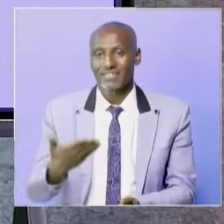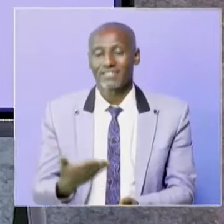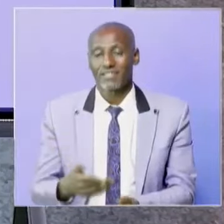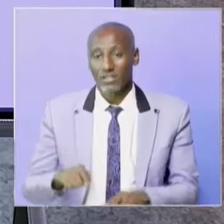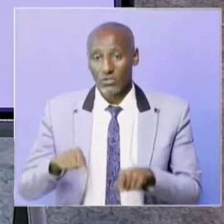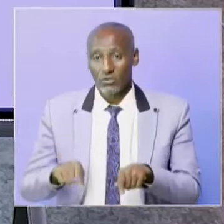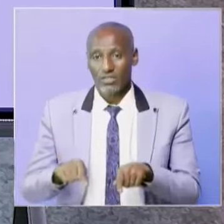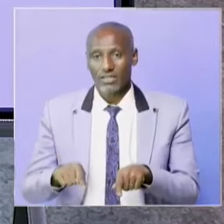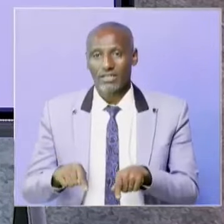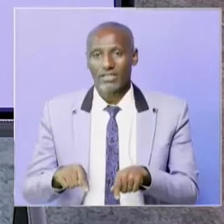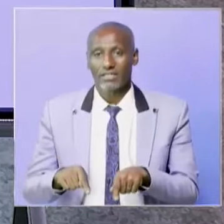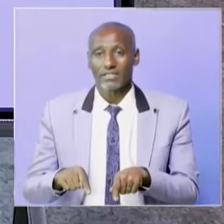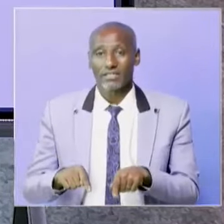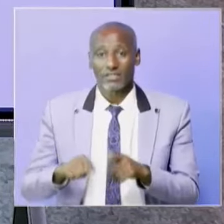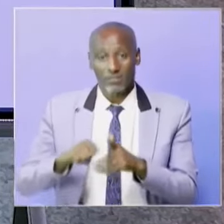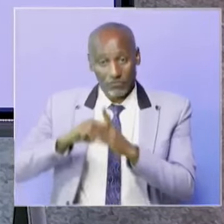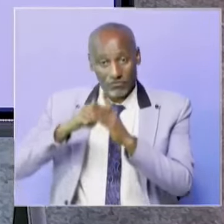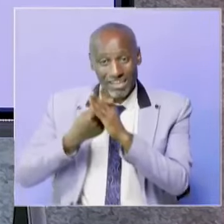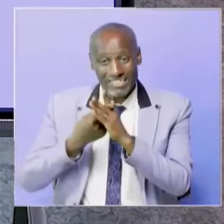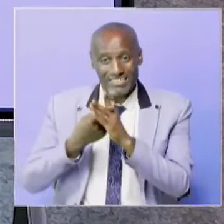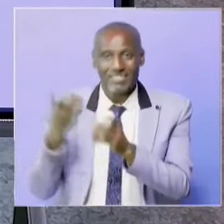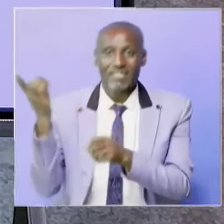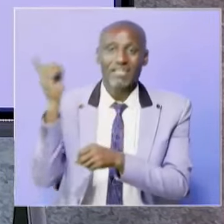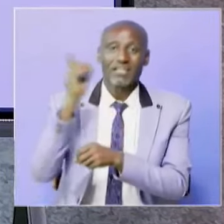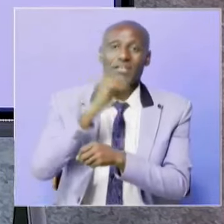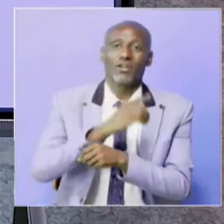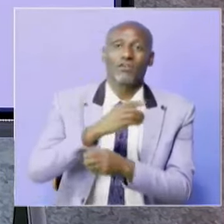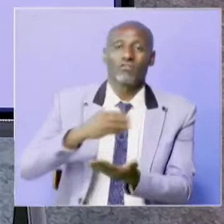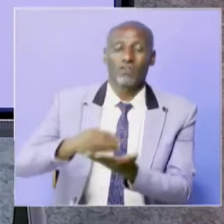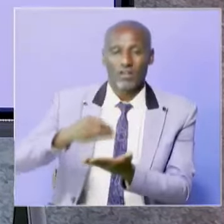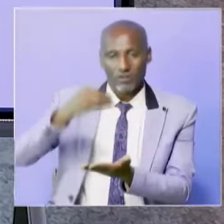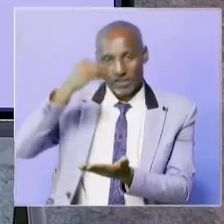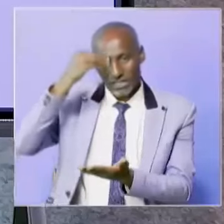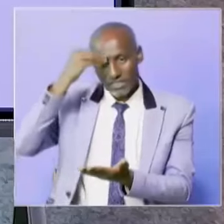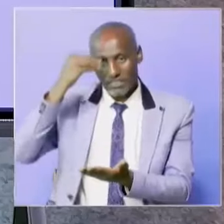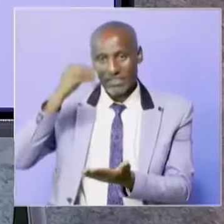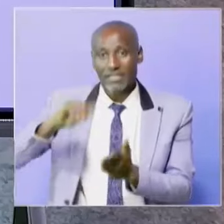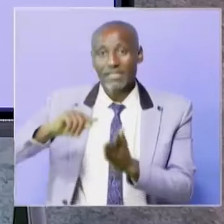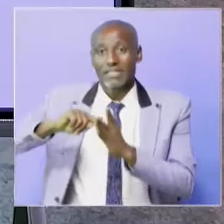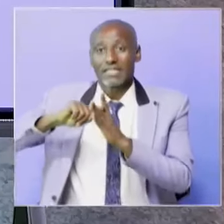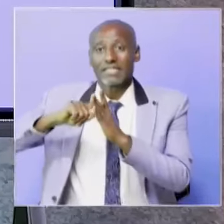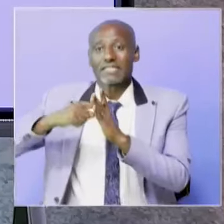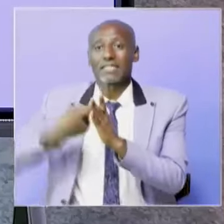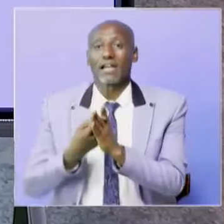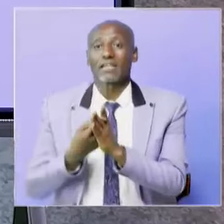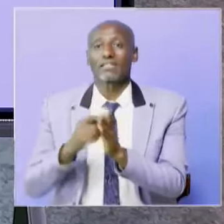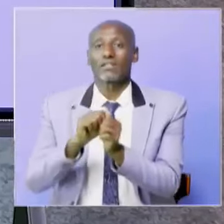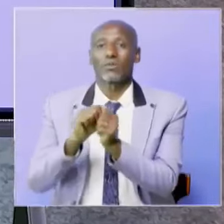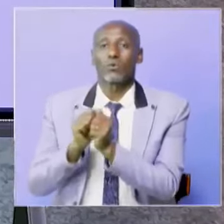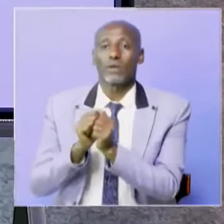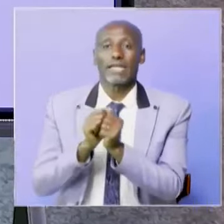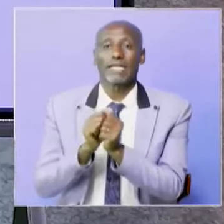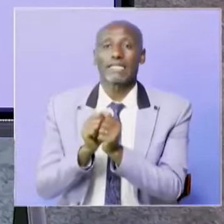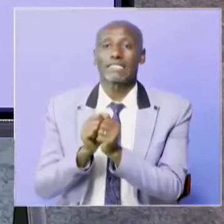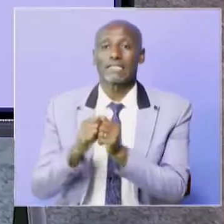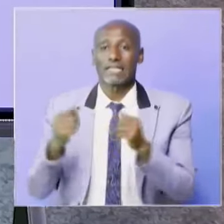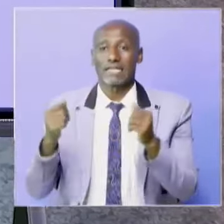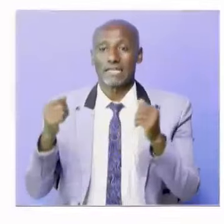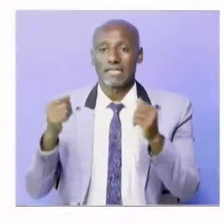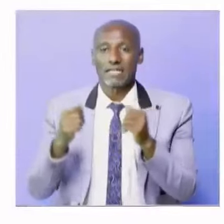today, this is the first day of our lesson. So it is better if we will start from greeting and introduction,